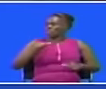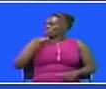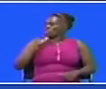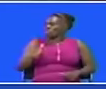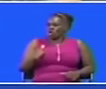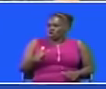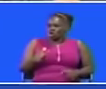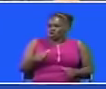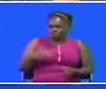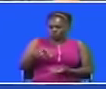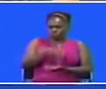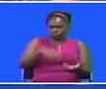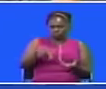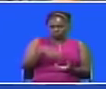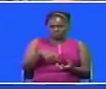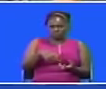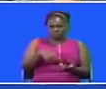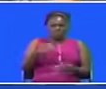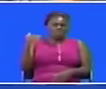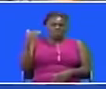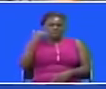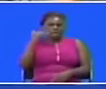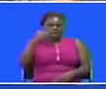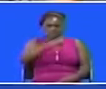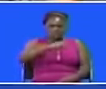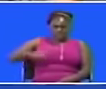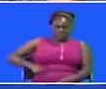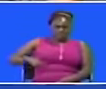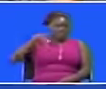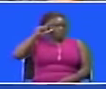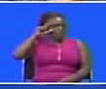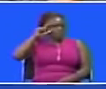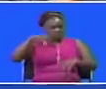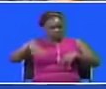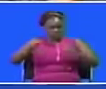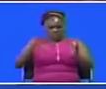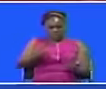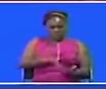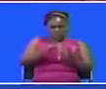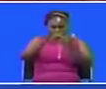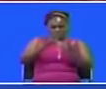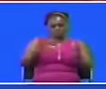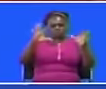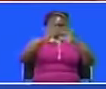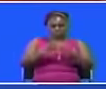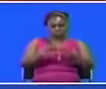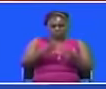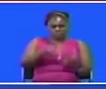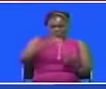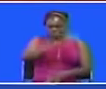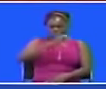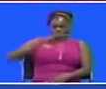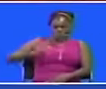And not acrimony. But CIS Senator James Orengo, who co-chaired the Special Joint Parliamentary Select Committee